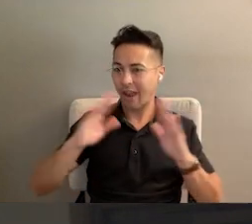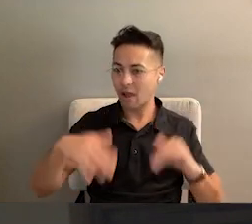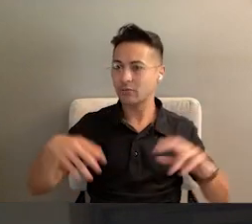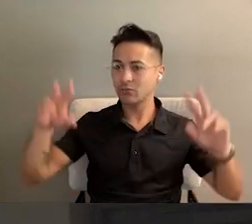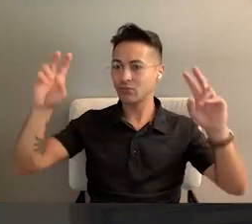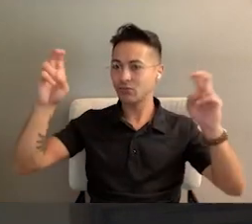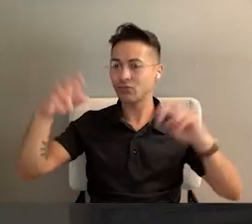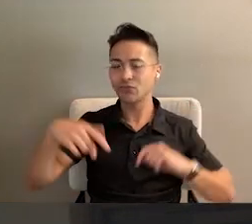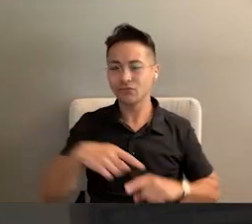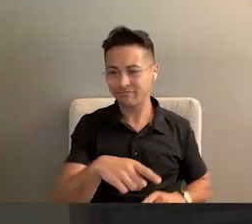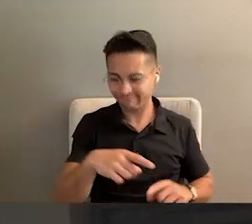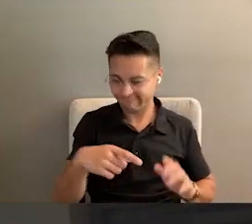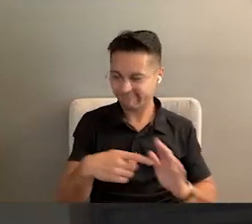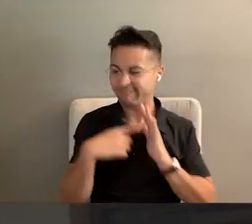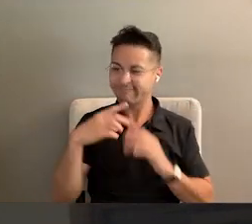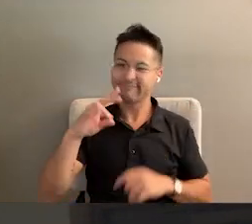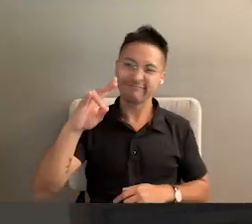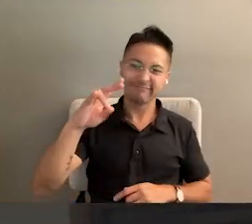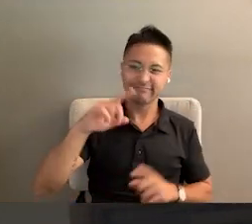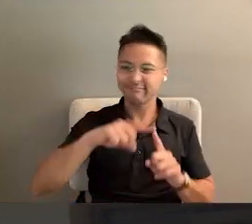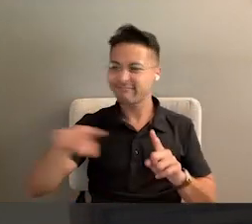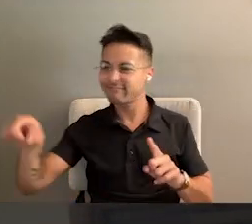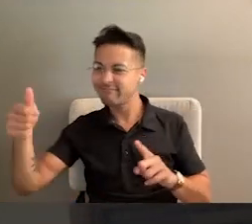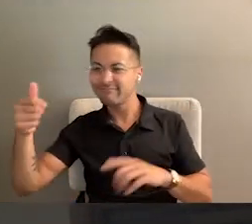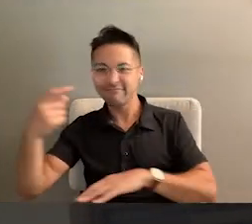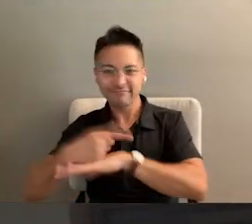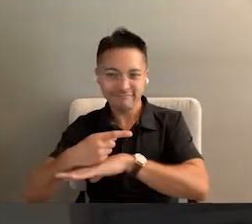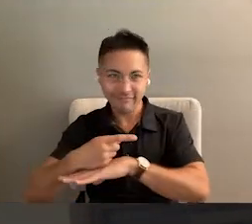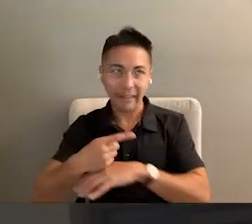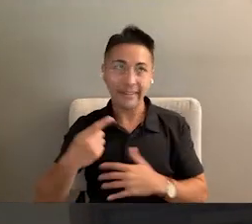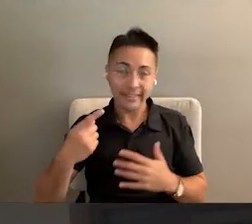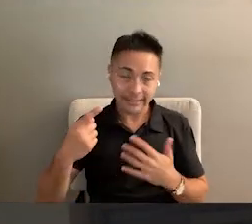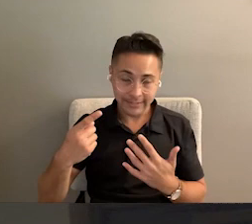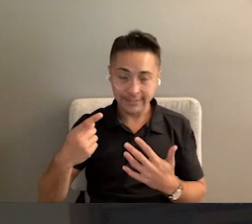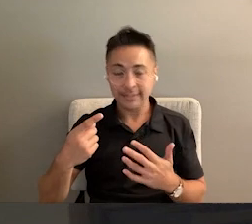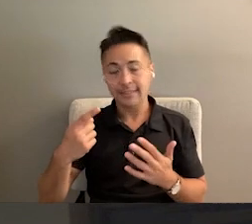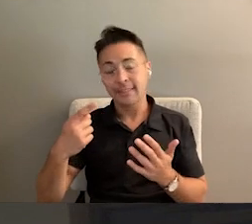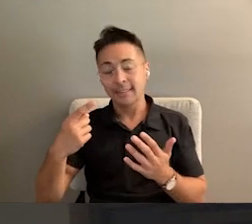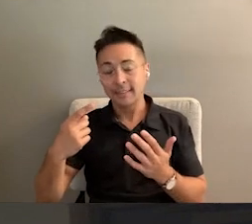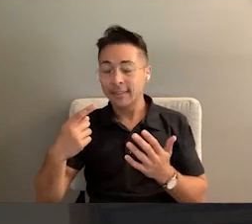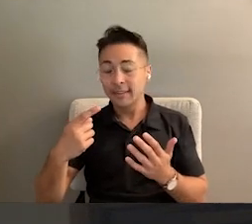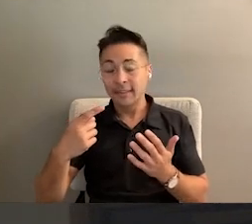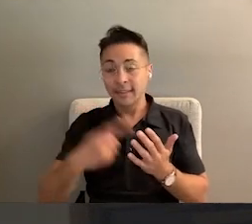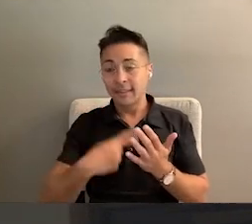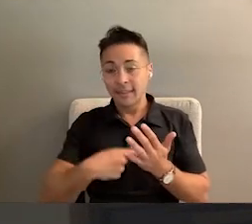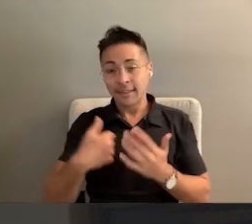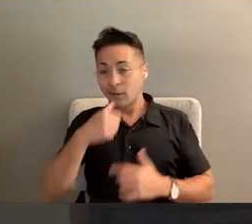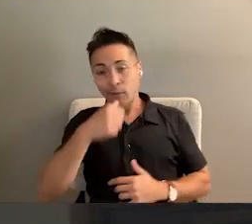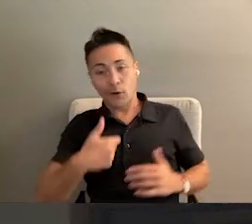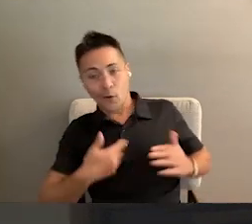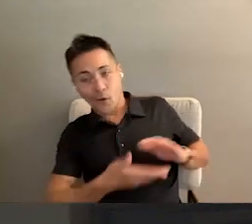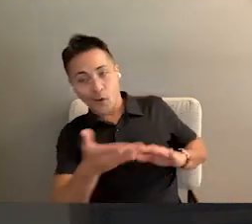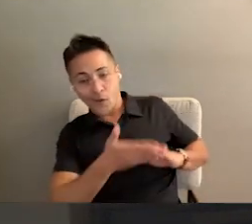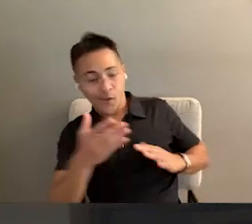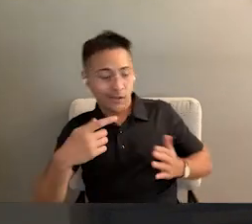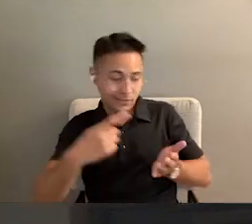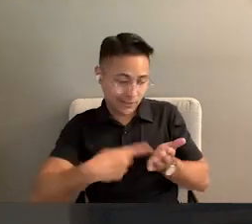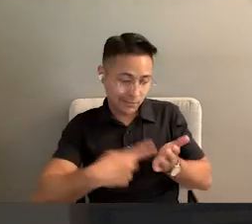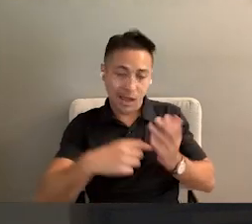screenings, clearinghouse. Once you have, that takes 7 to 10 days in a good